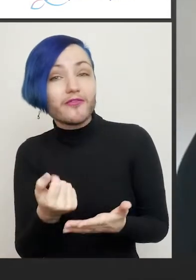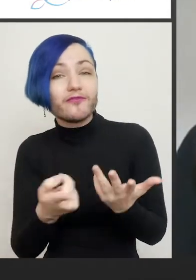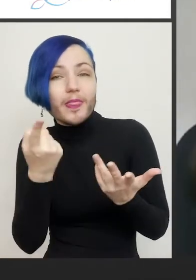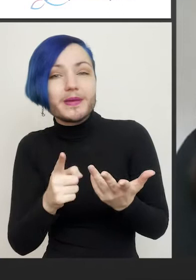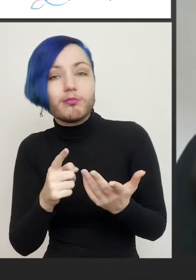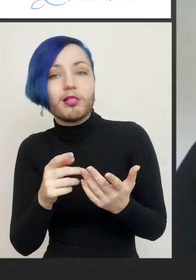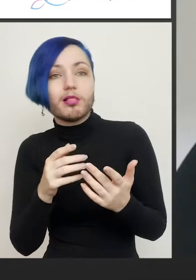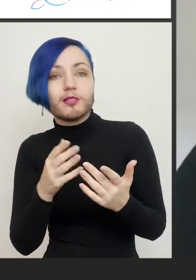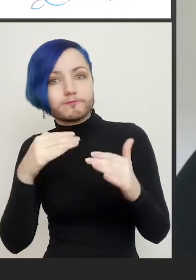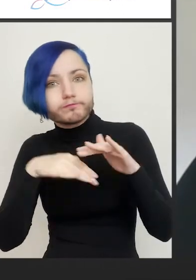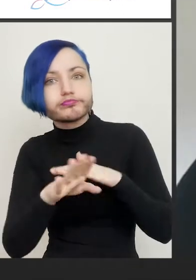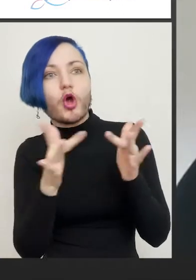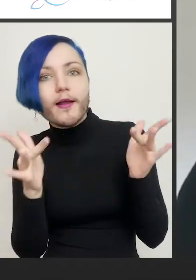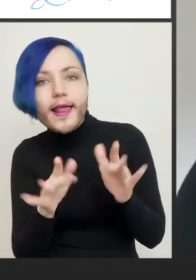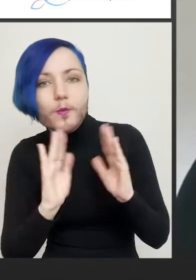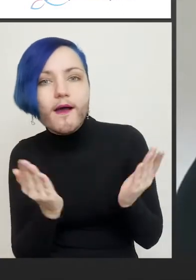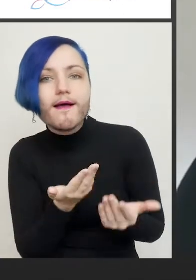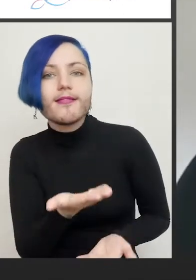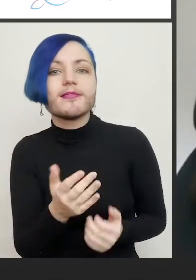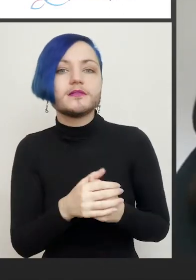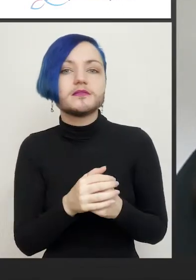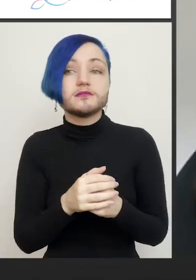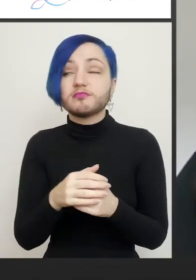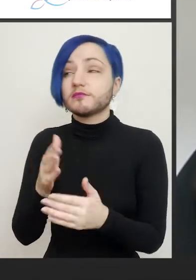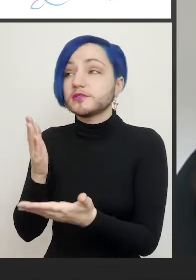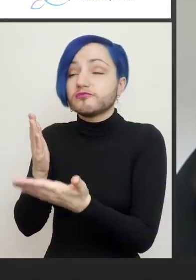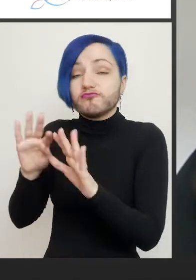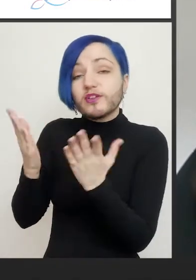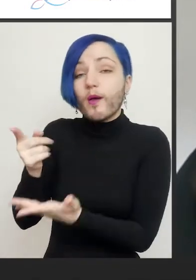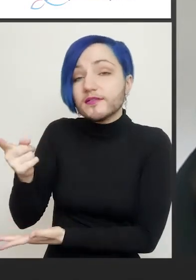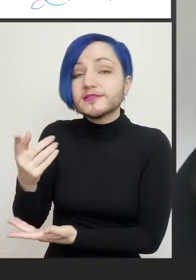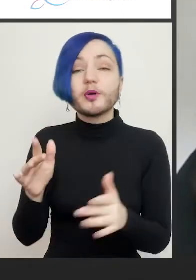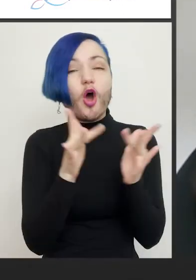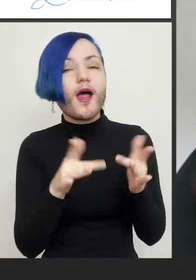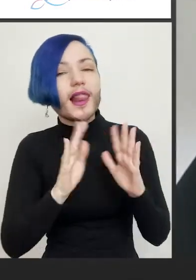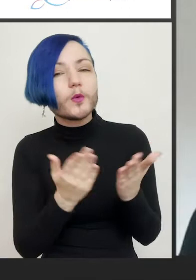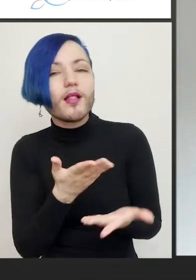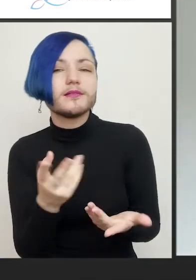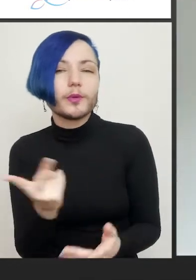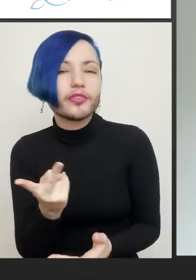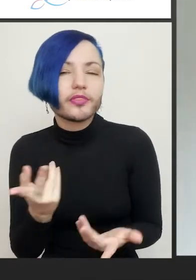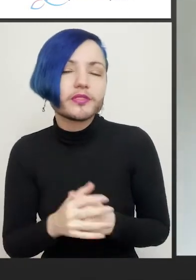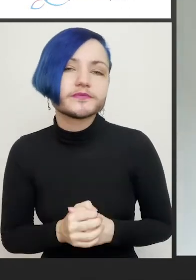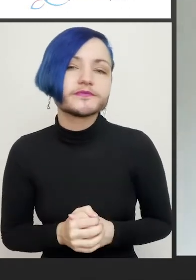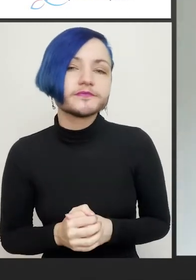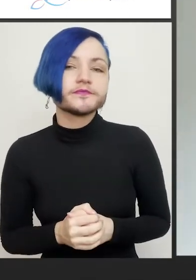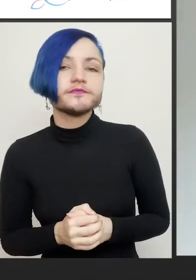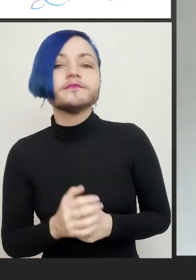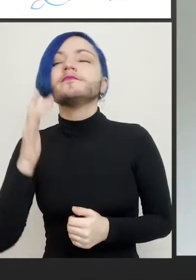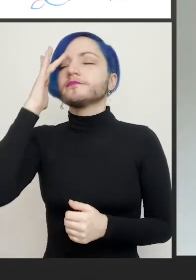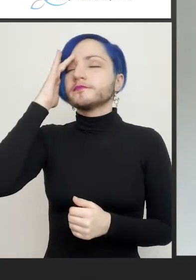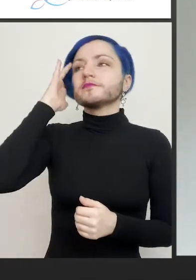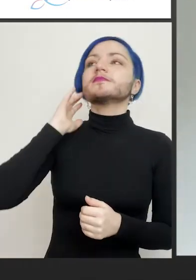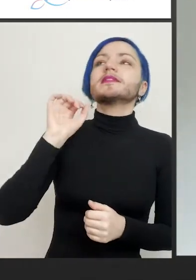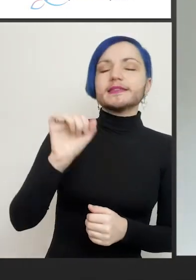navigating online, as well as outside, but navigating online as well. Yeah, I mean, what I